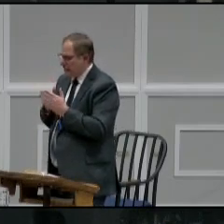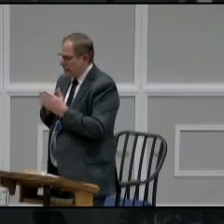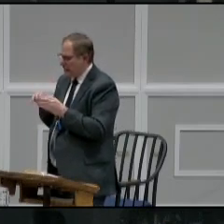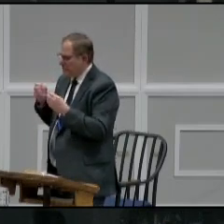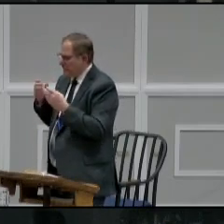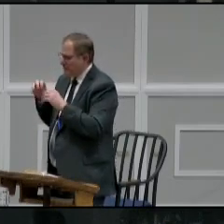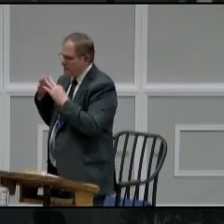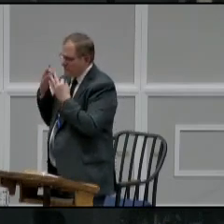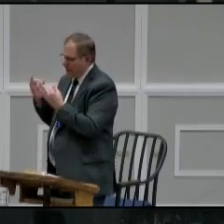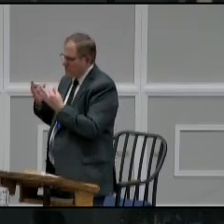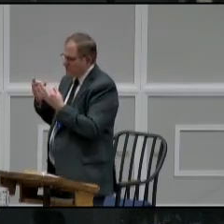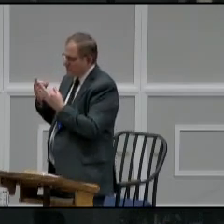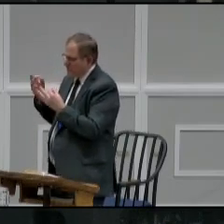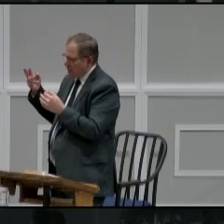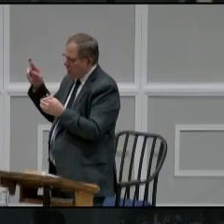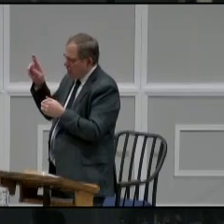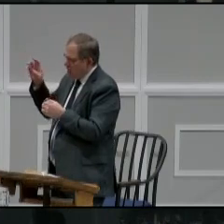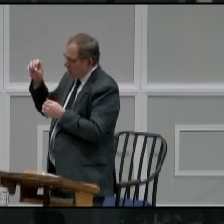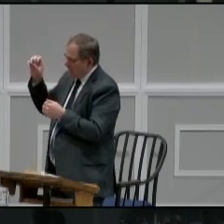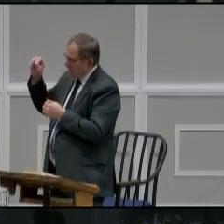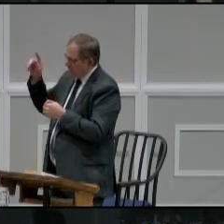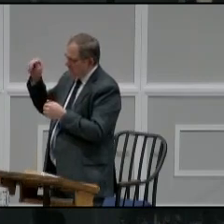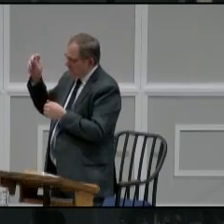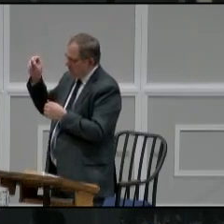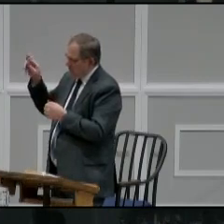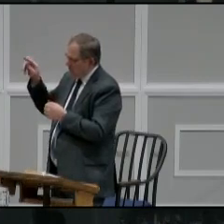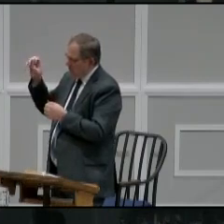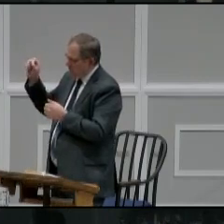restored if we'd all just start